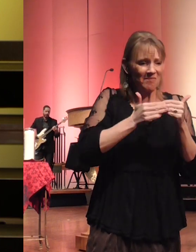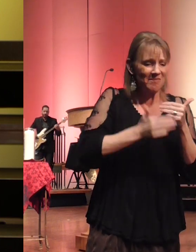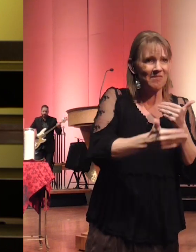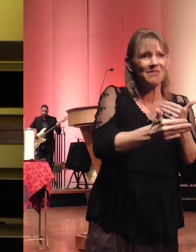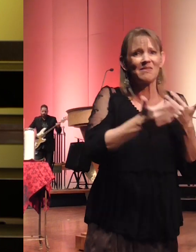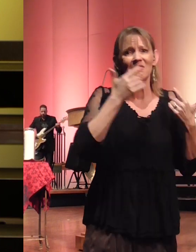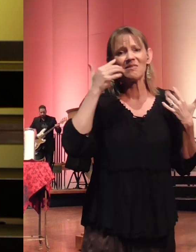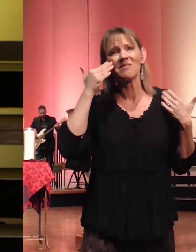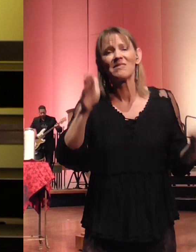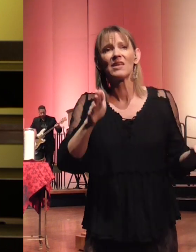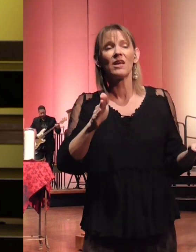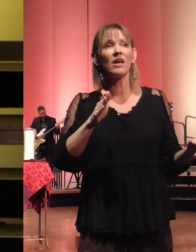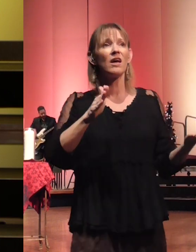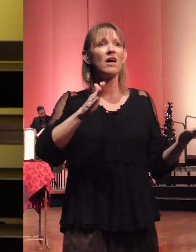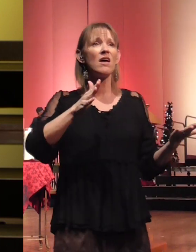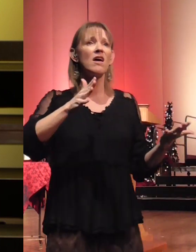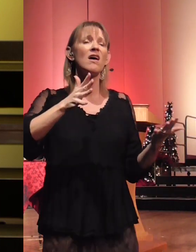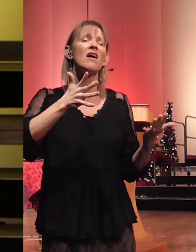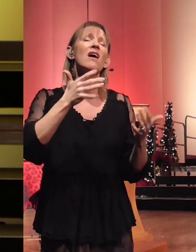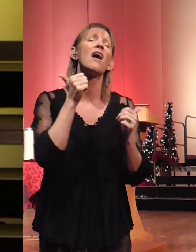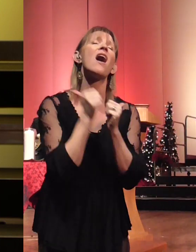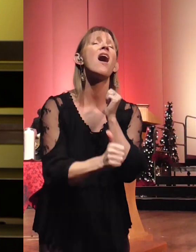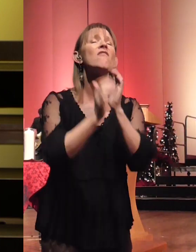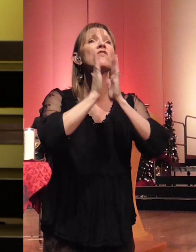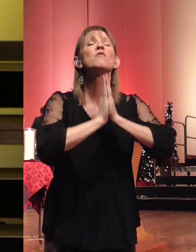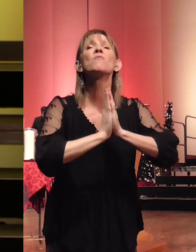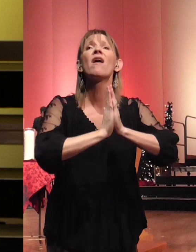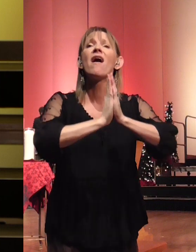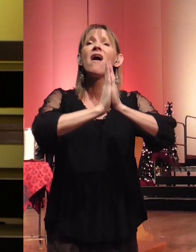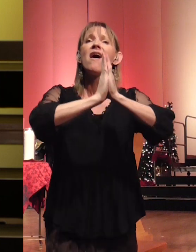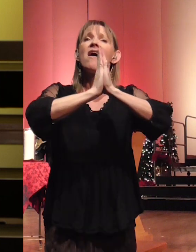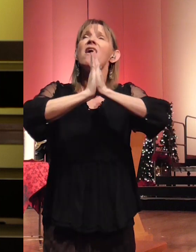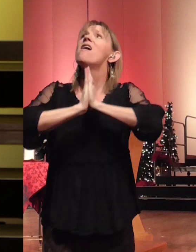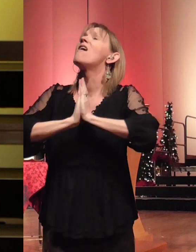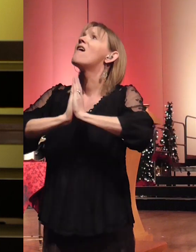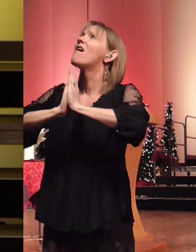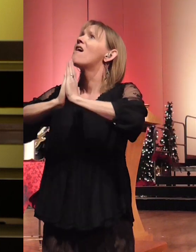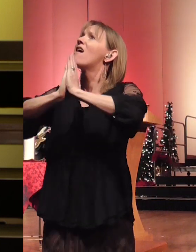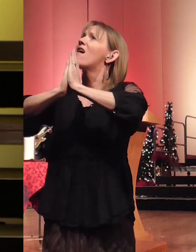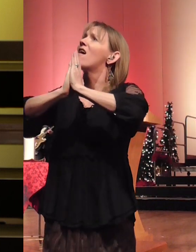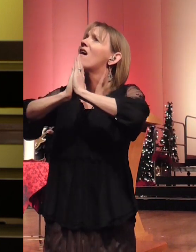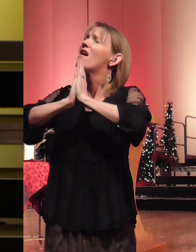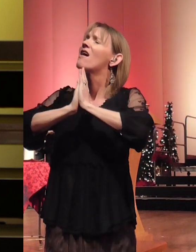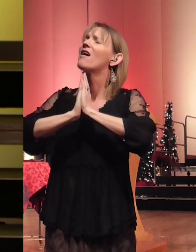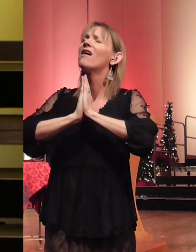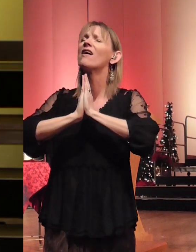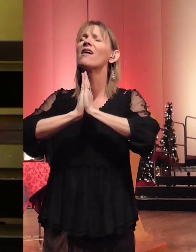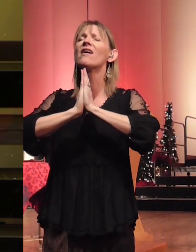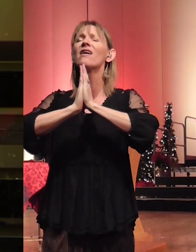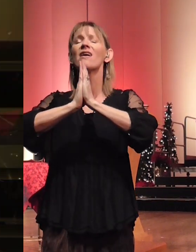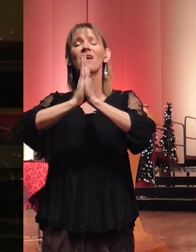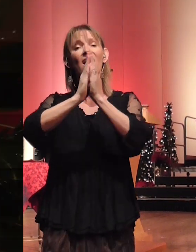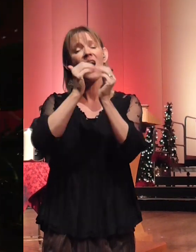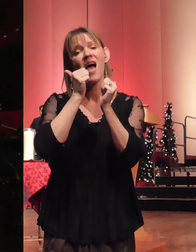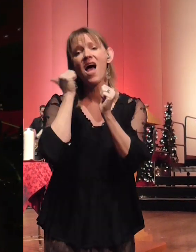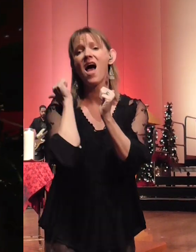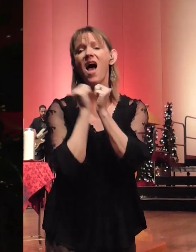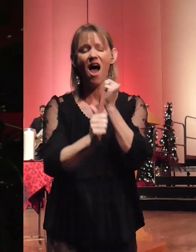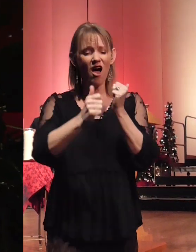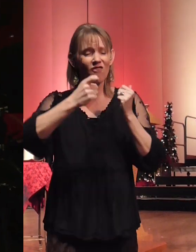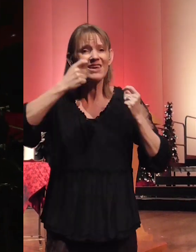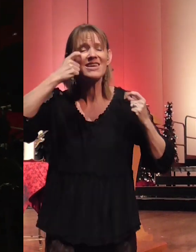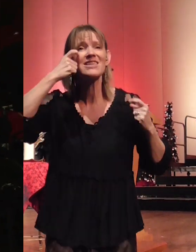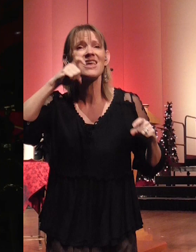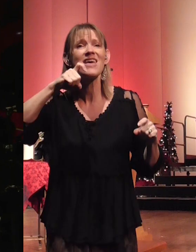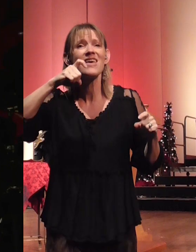empty-handed. In every prayer that you lift to the sky, in every tear